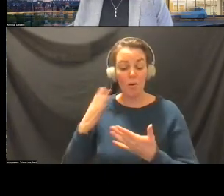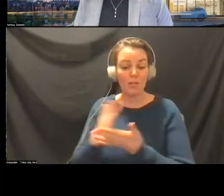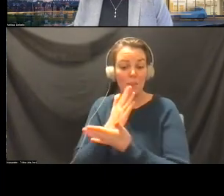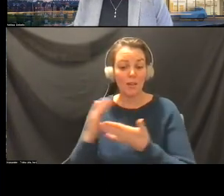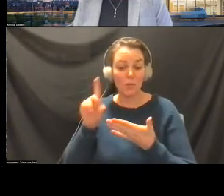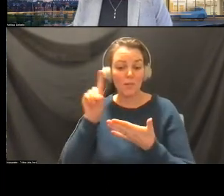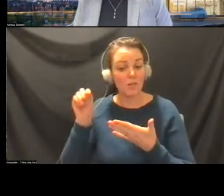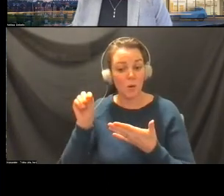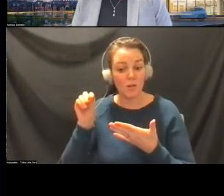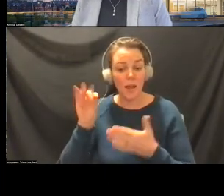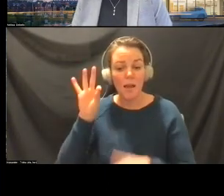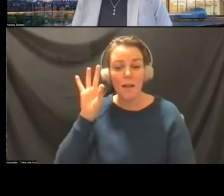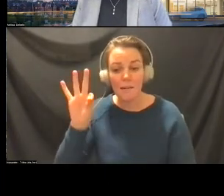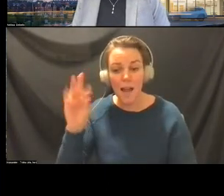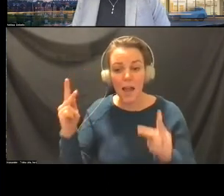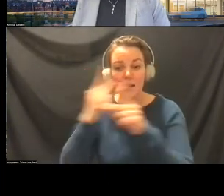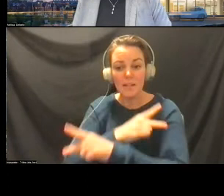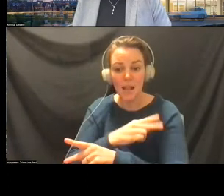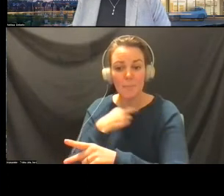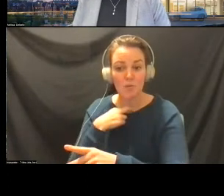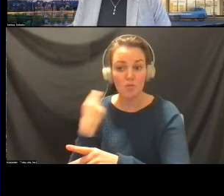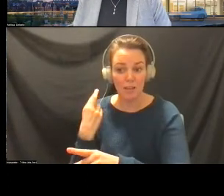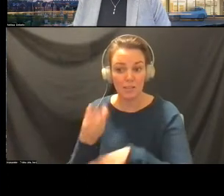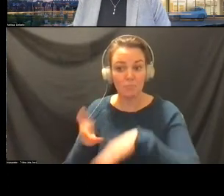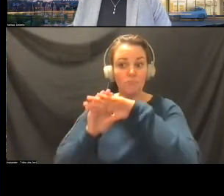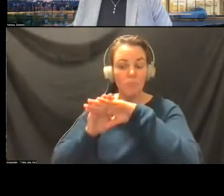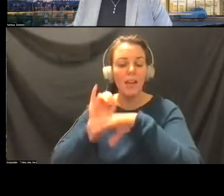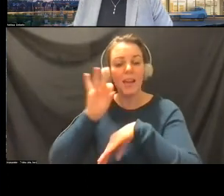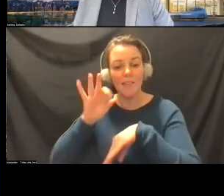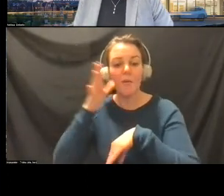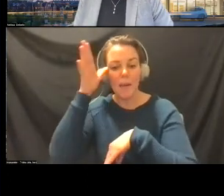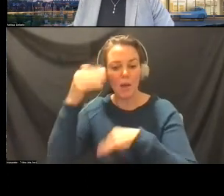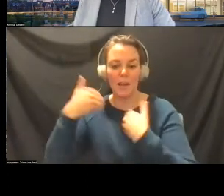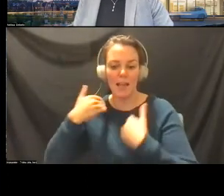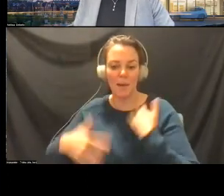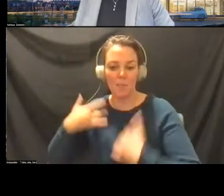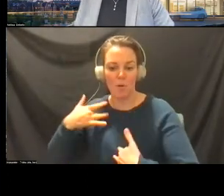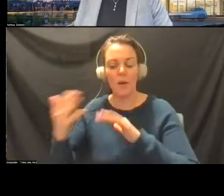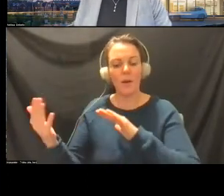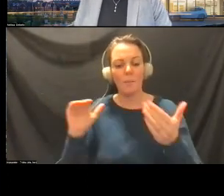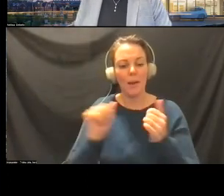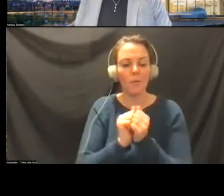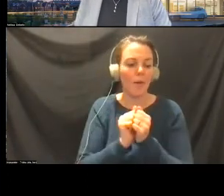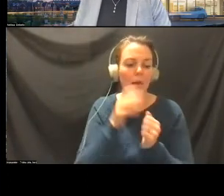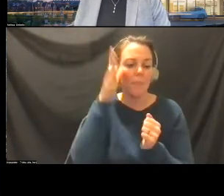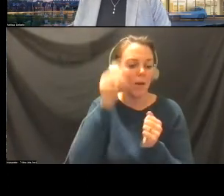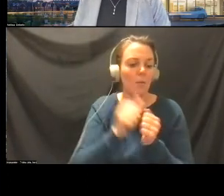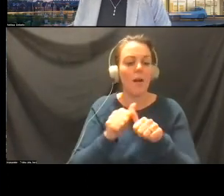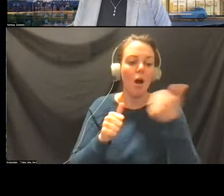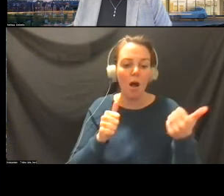9 times the risk if you have a parent with bipolar compared to a parent with other types